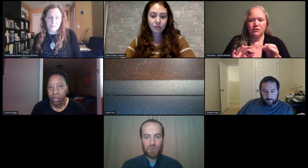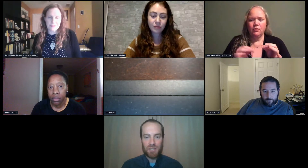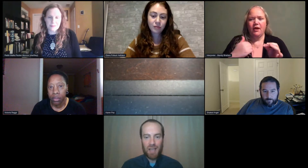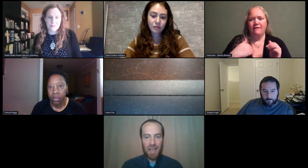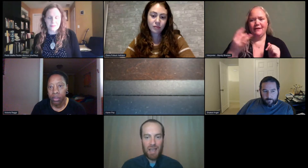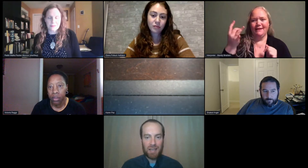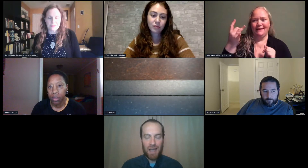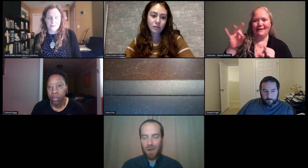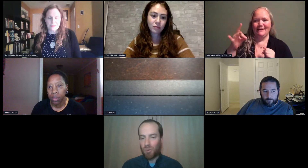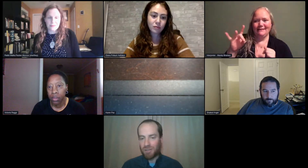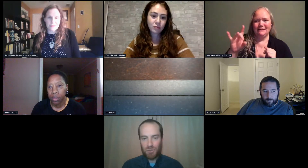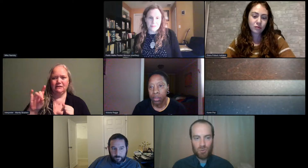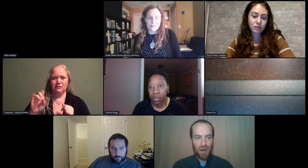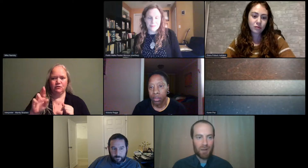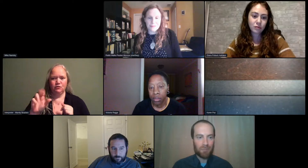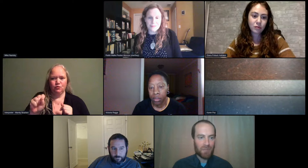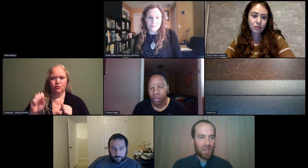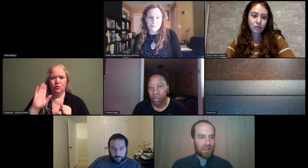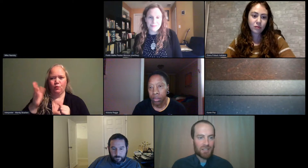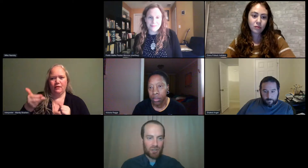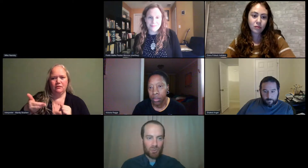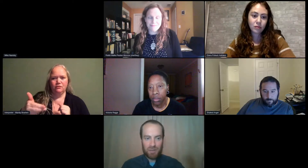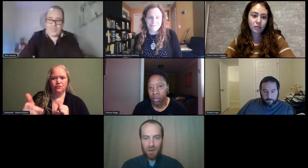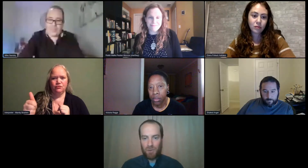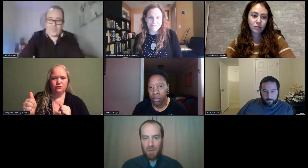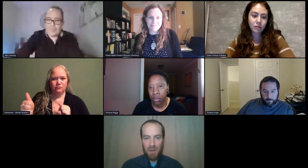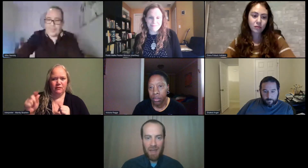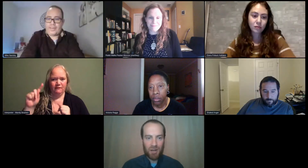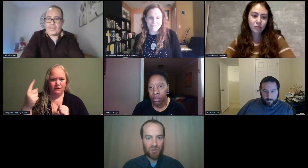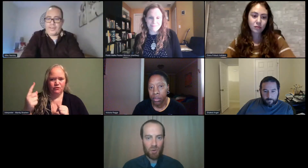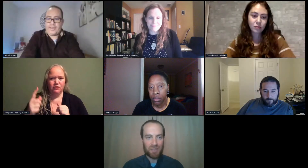want to, let's start with Rabbi Packer-Monroe, please.